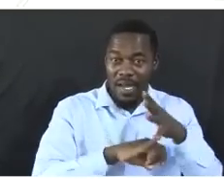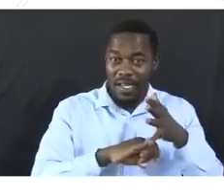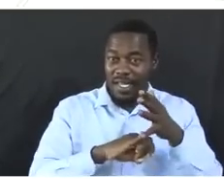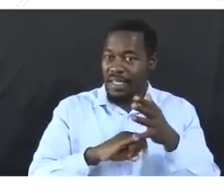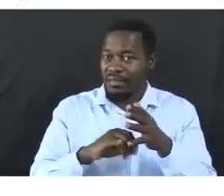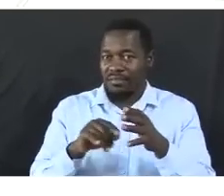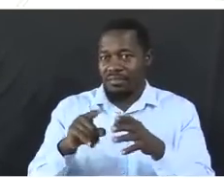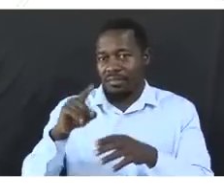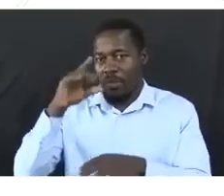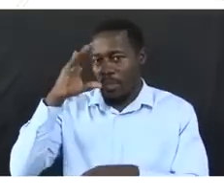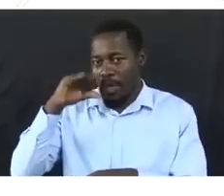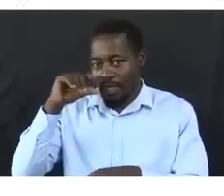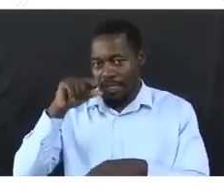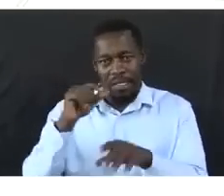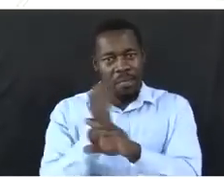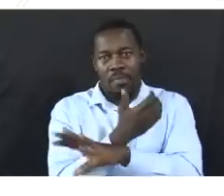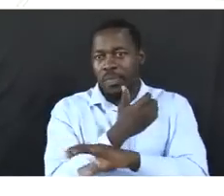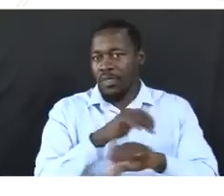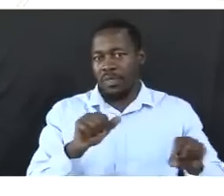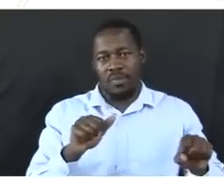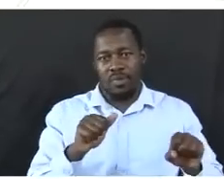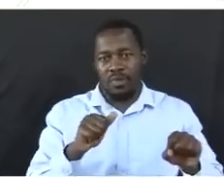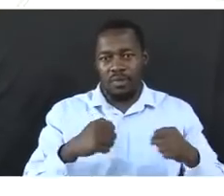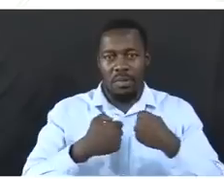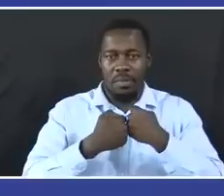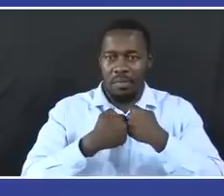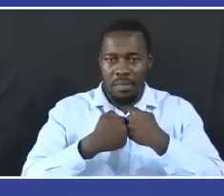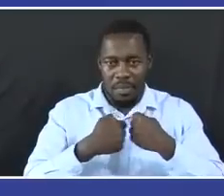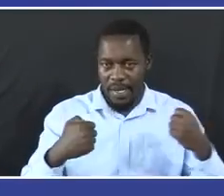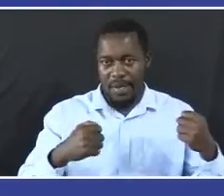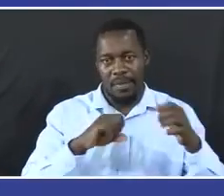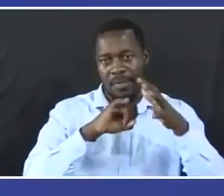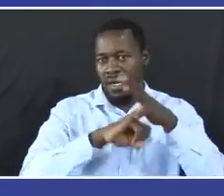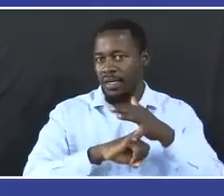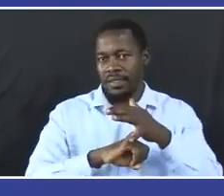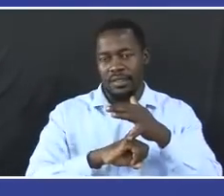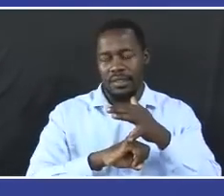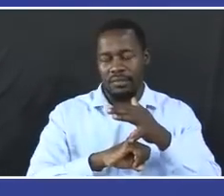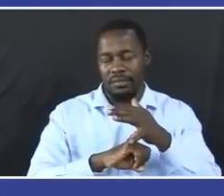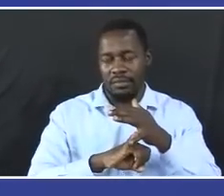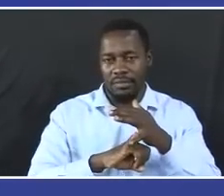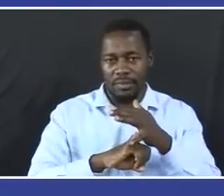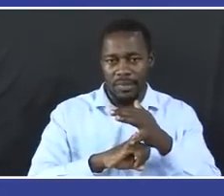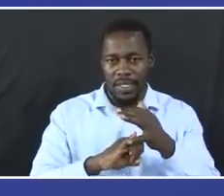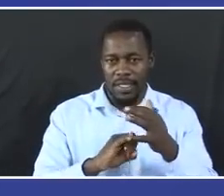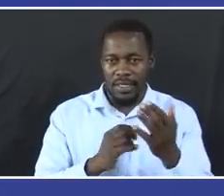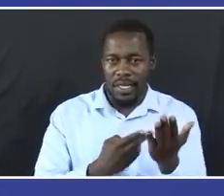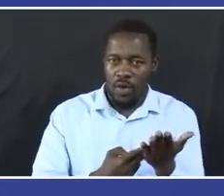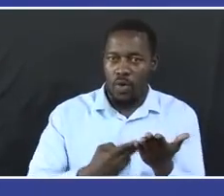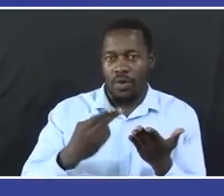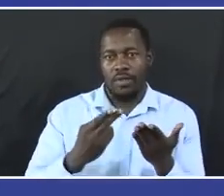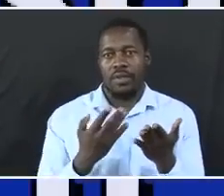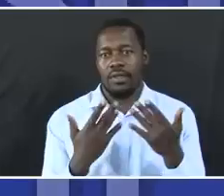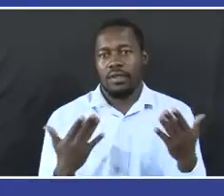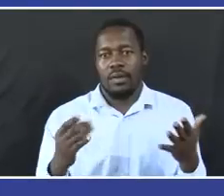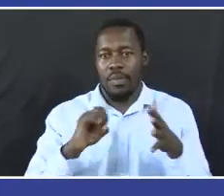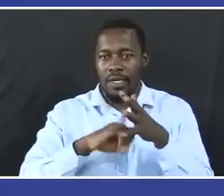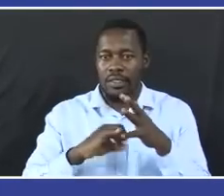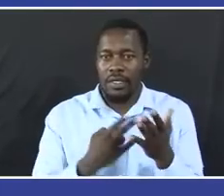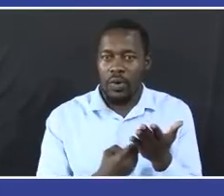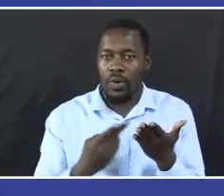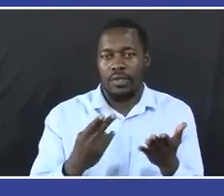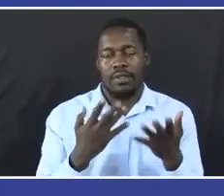They said to him, why then did Moses command to give a certificate of divorce and to put her away? He said to them,